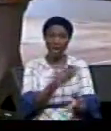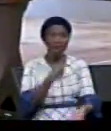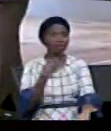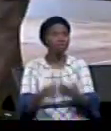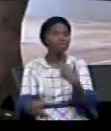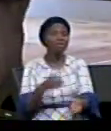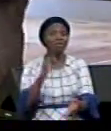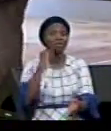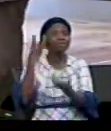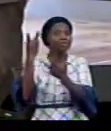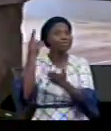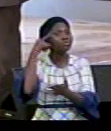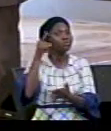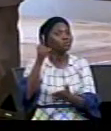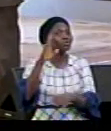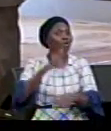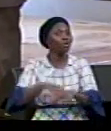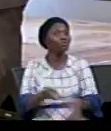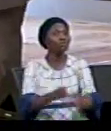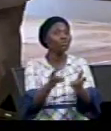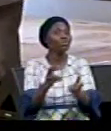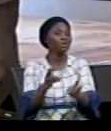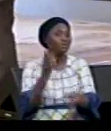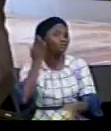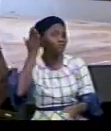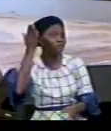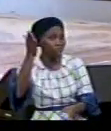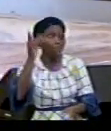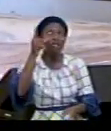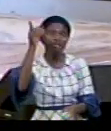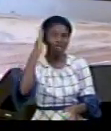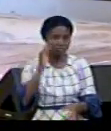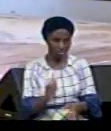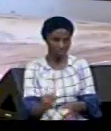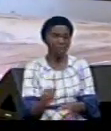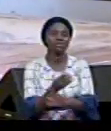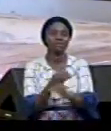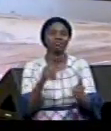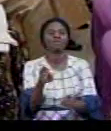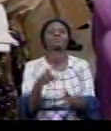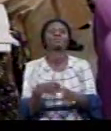your way, he will yet deliver you.